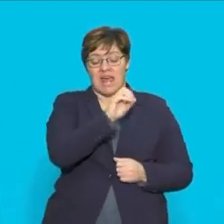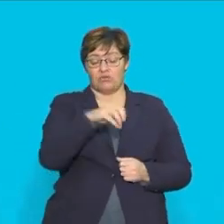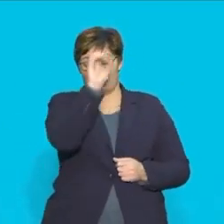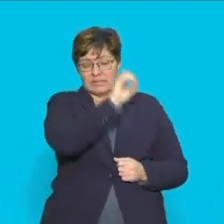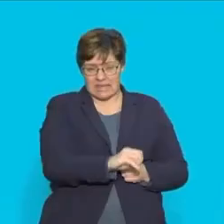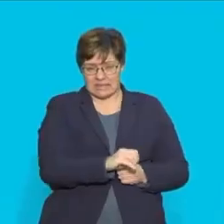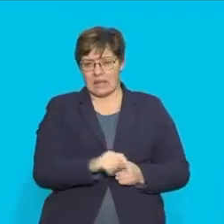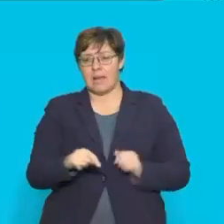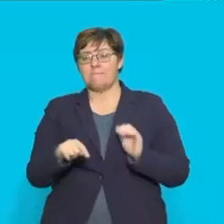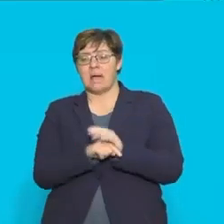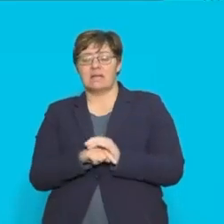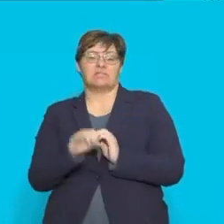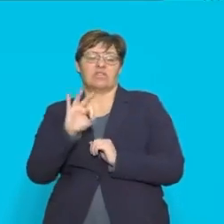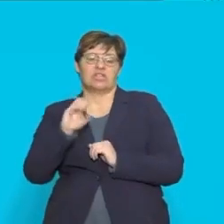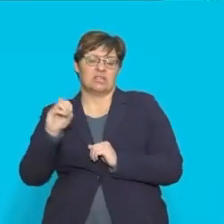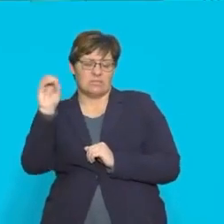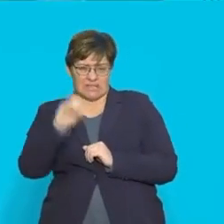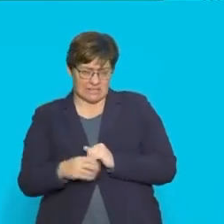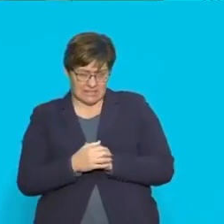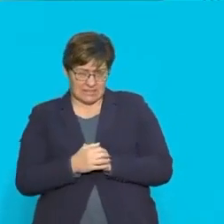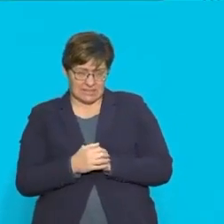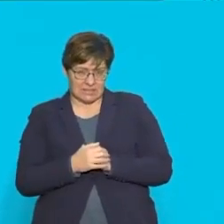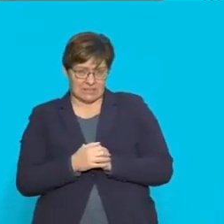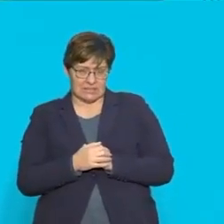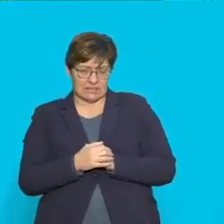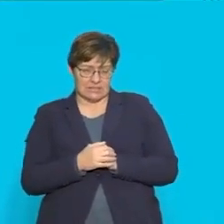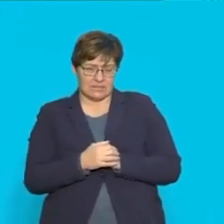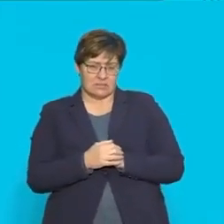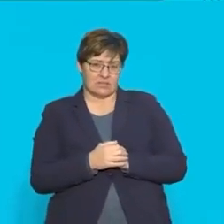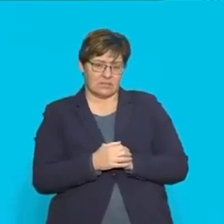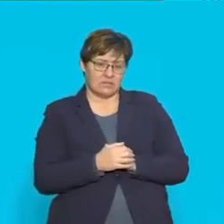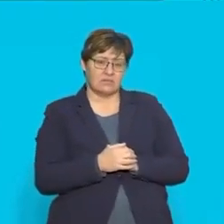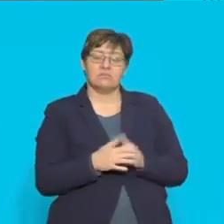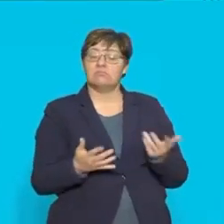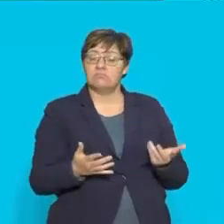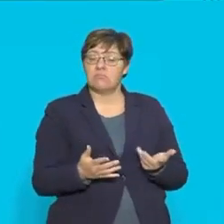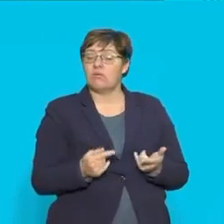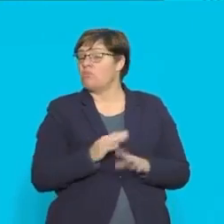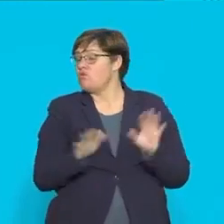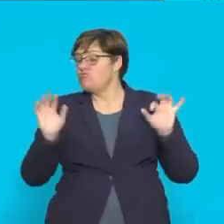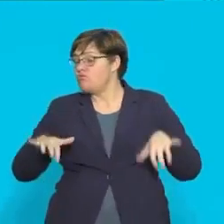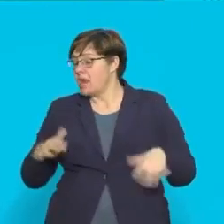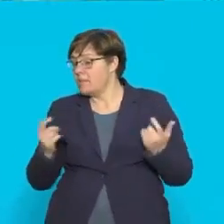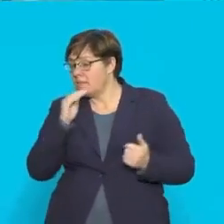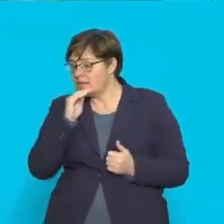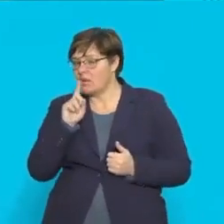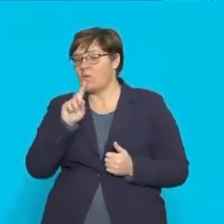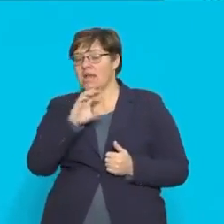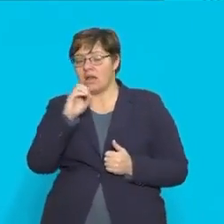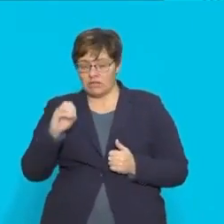like the 100% minus the 30%. If the probability it will rain is 30%, what is the probability it won't